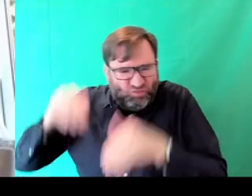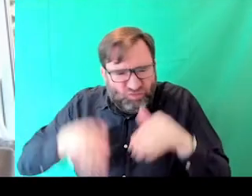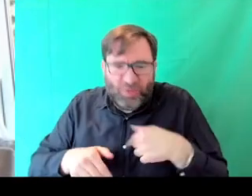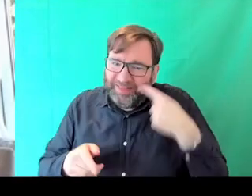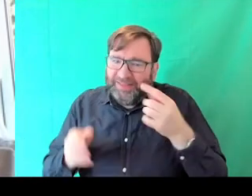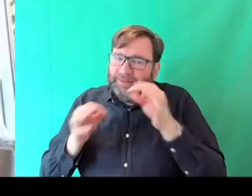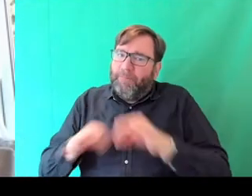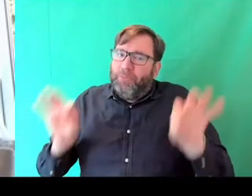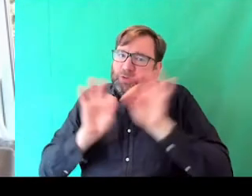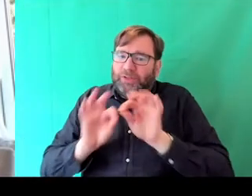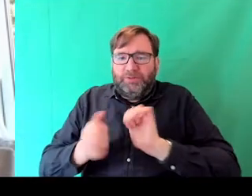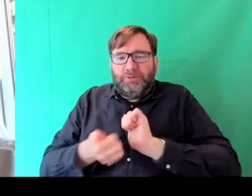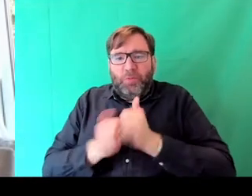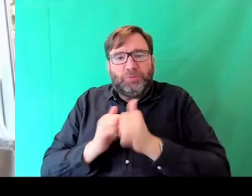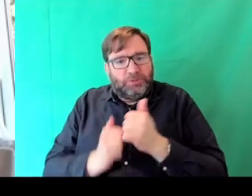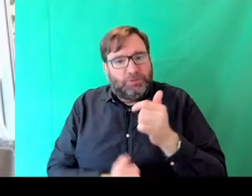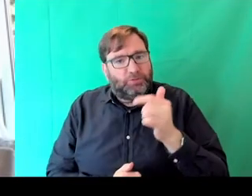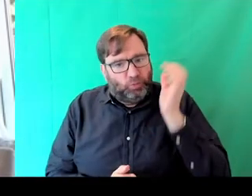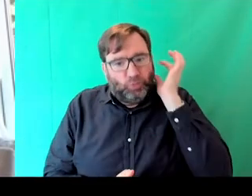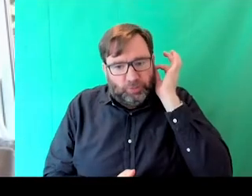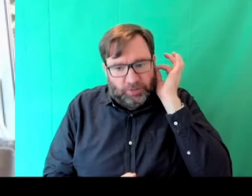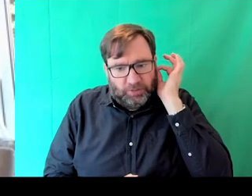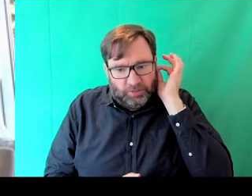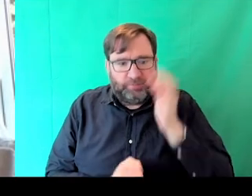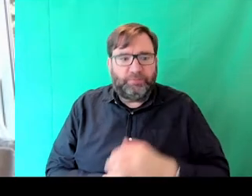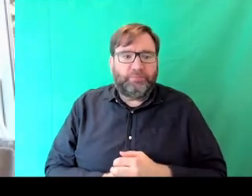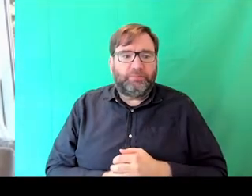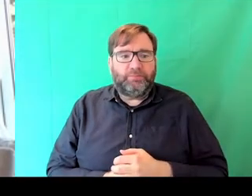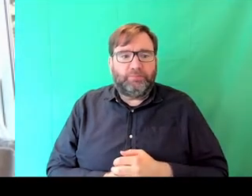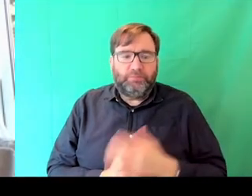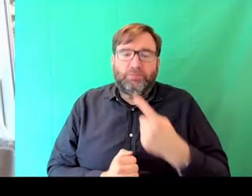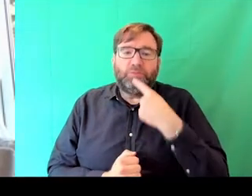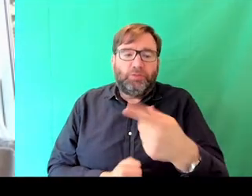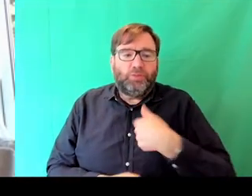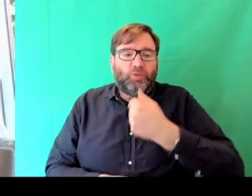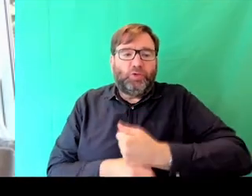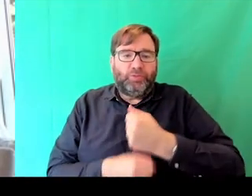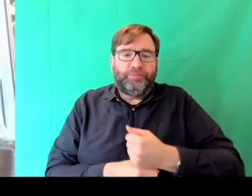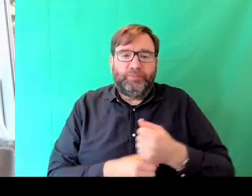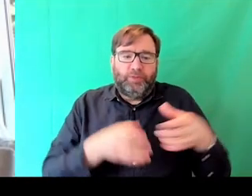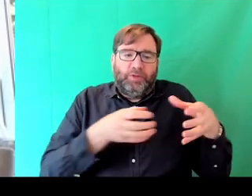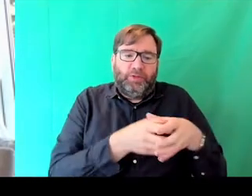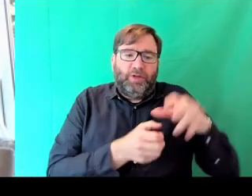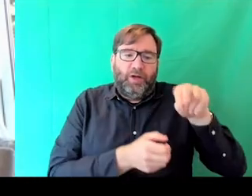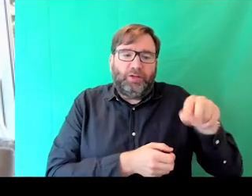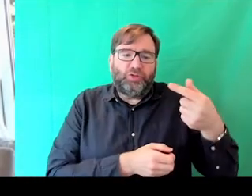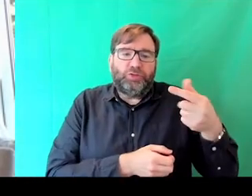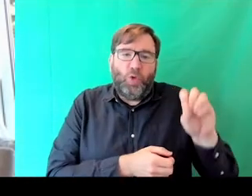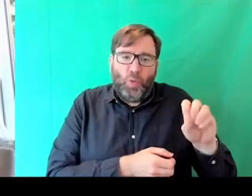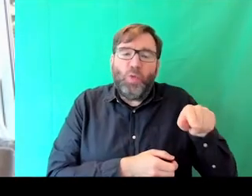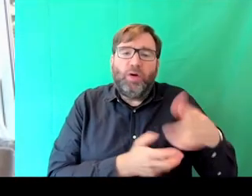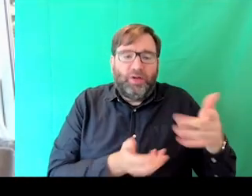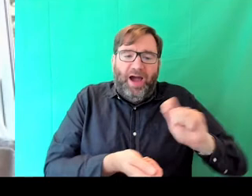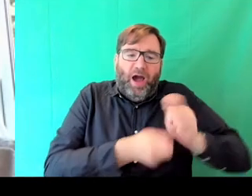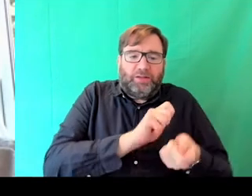you cannot do something. You know, I was riding my bike yesterday. I didn't have a prosthetic. So a lot of people were staring at me and they're like, oh,